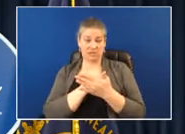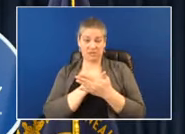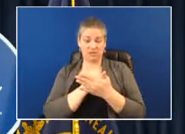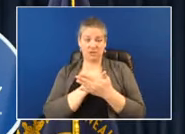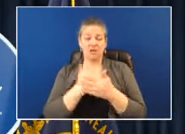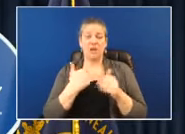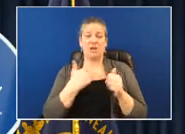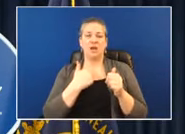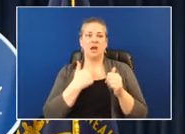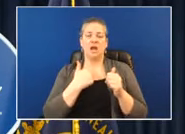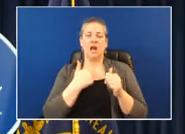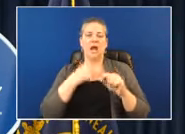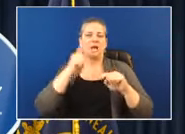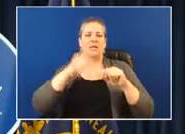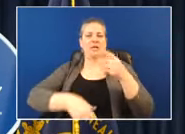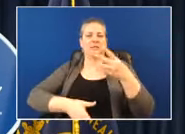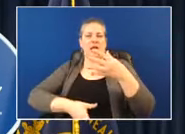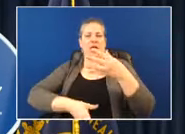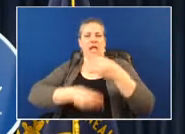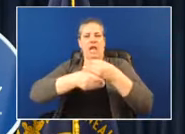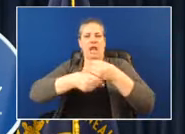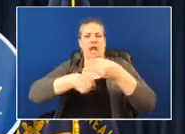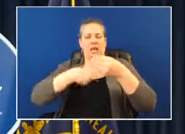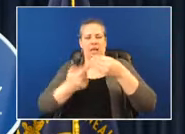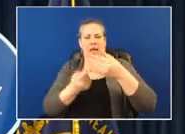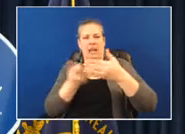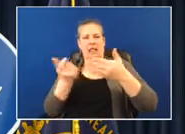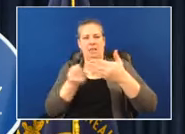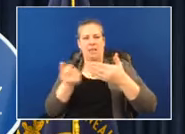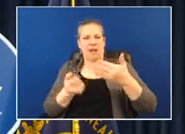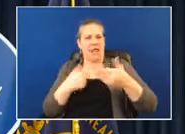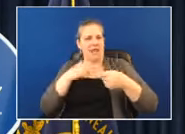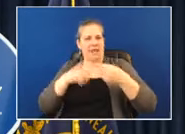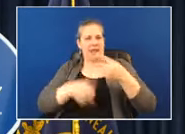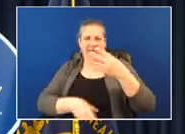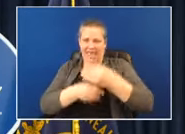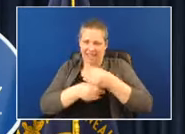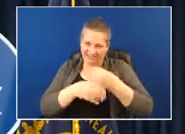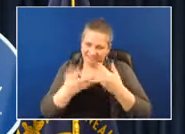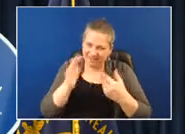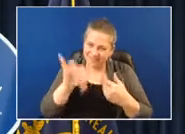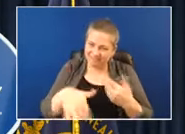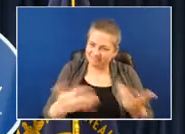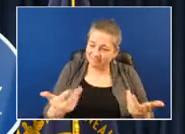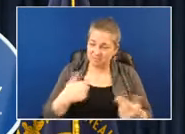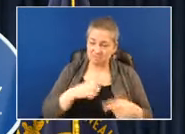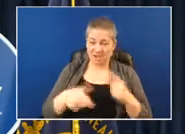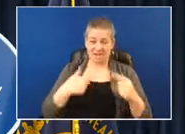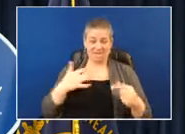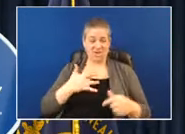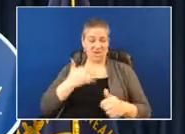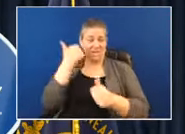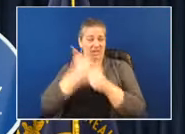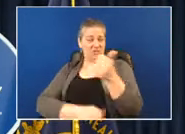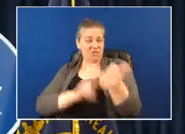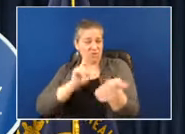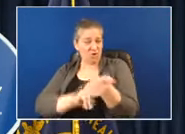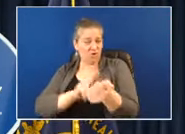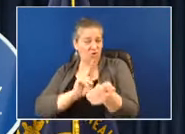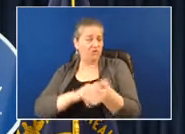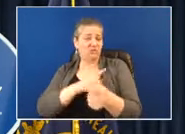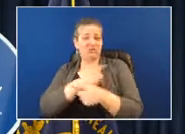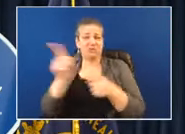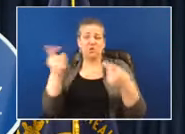I can't add things in. And so I believe that every nurse, every utility worker, every law